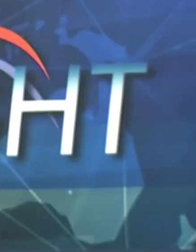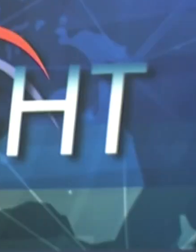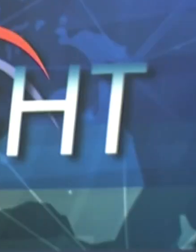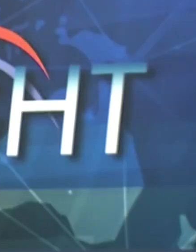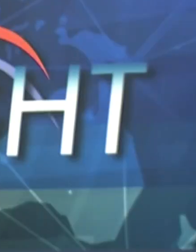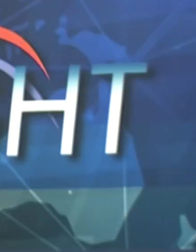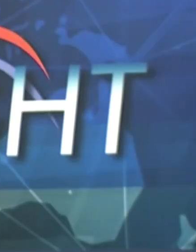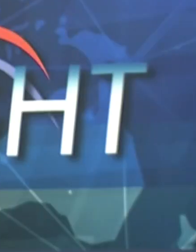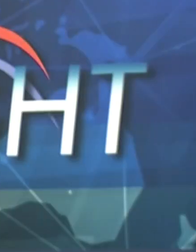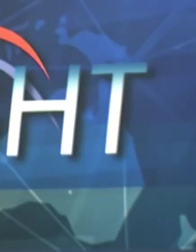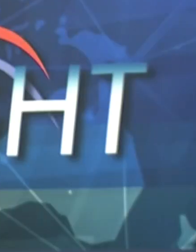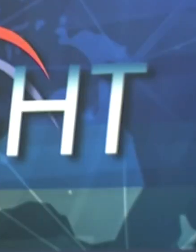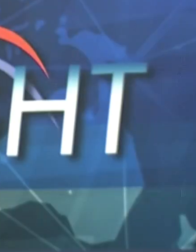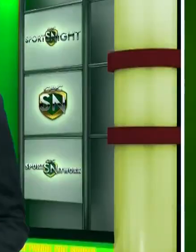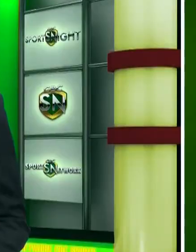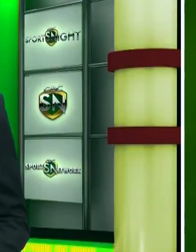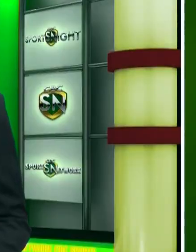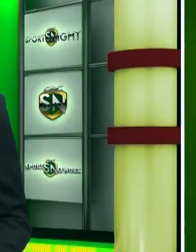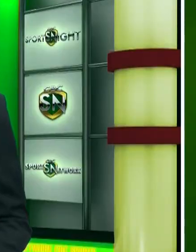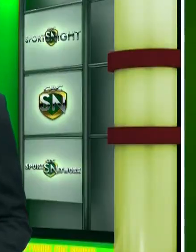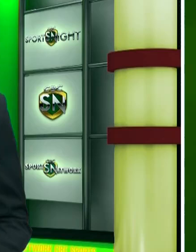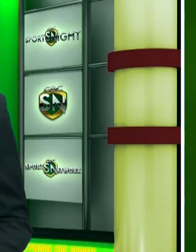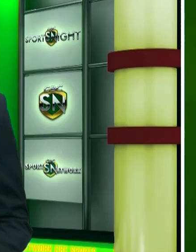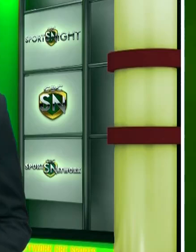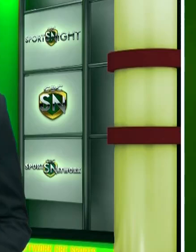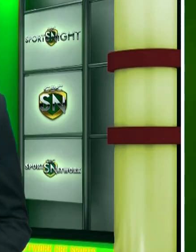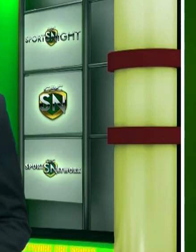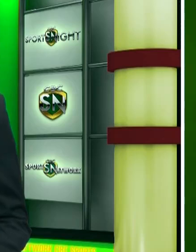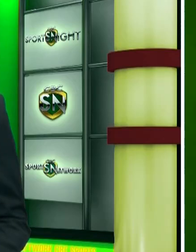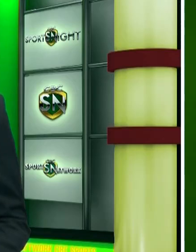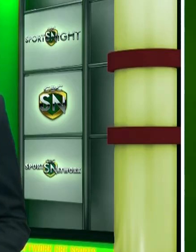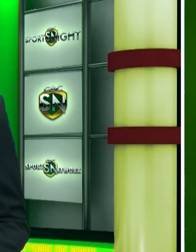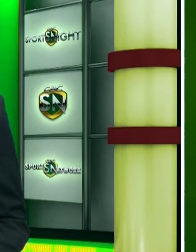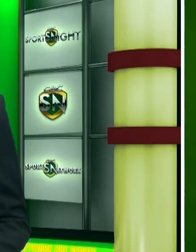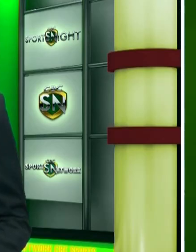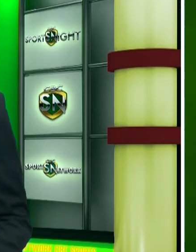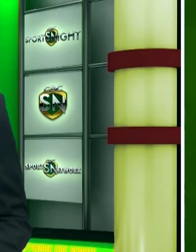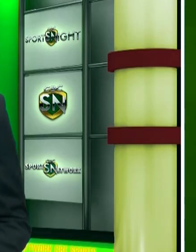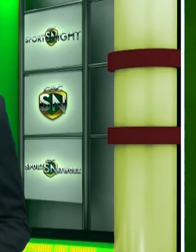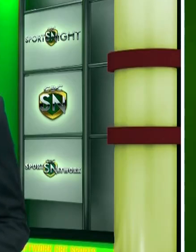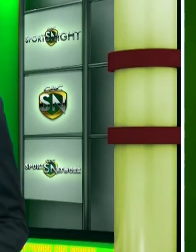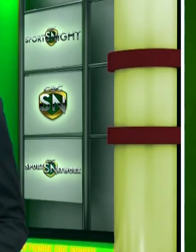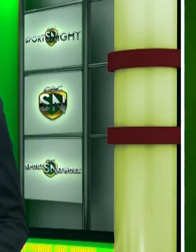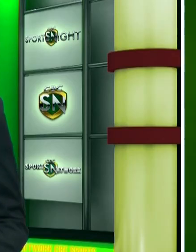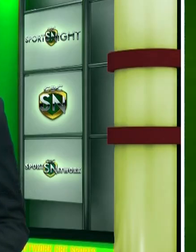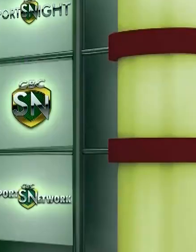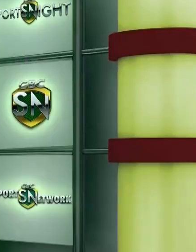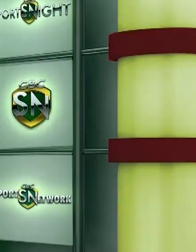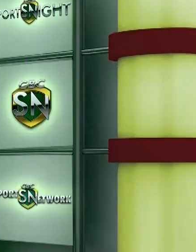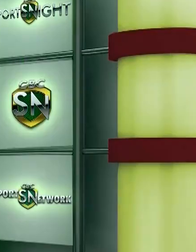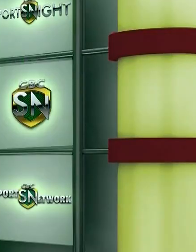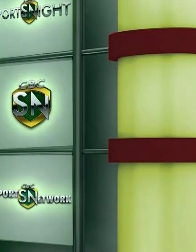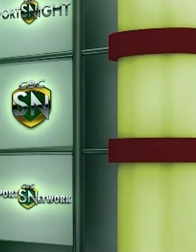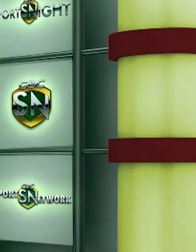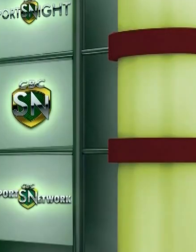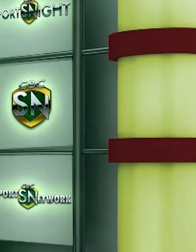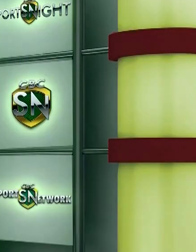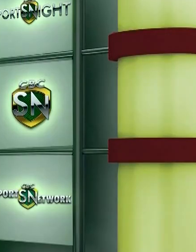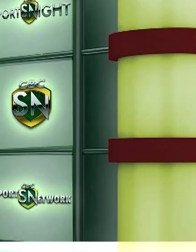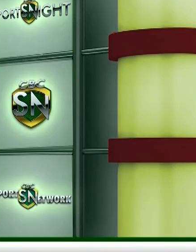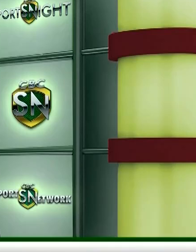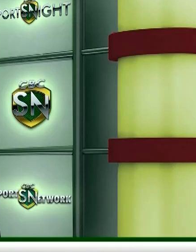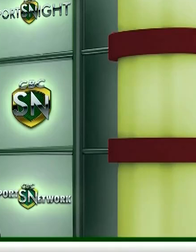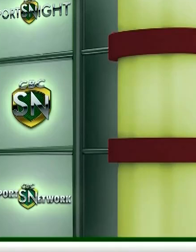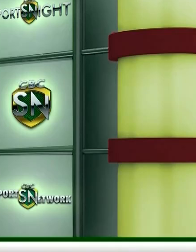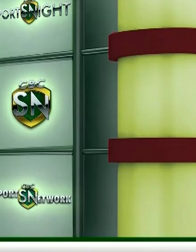Okay, time for the second half in sports, and we go back to Sean. It's a big story in netball. Yes, Shane, there has been a change of the guard in